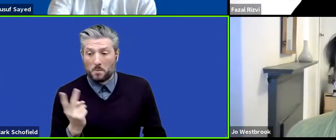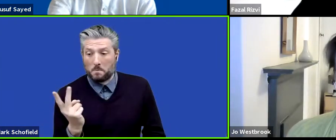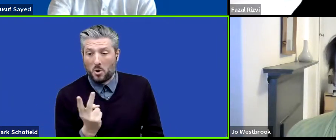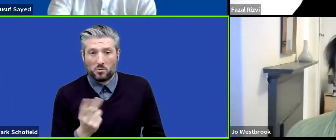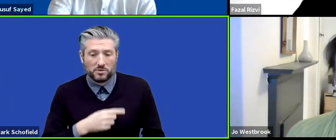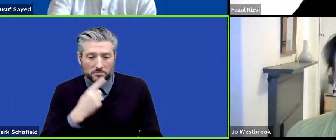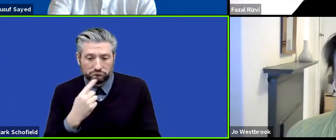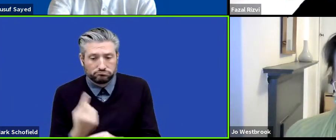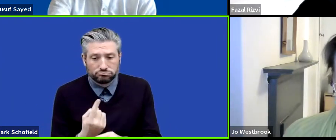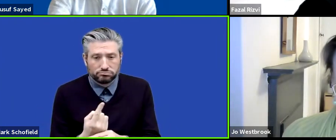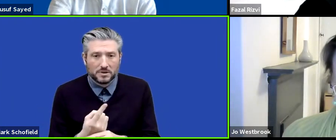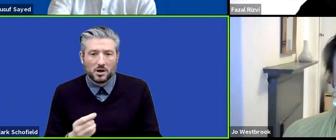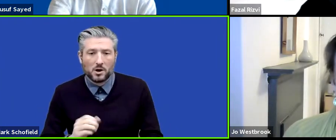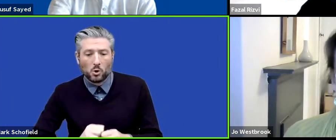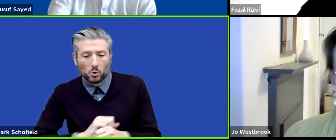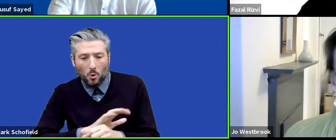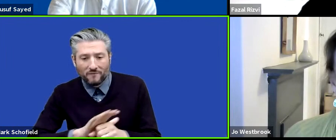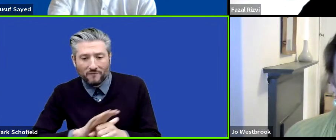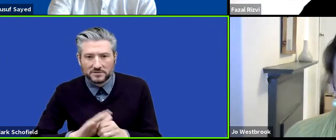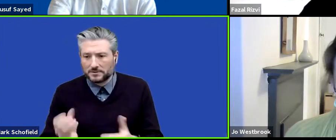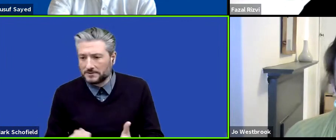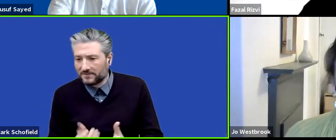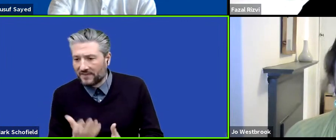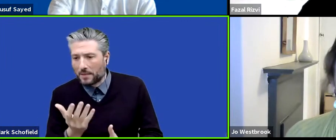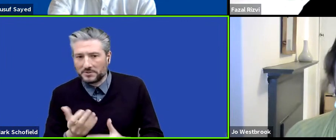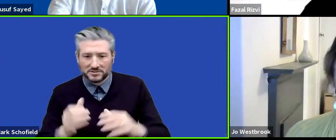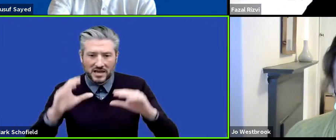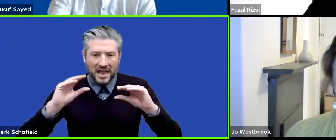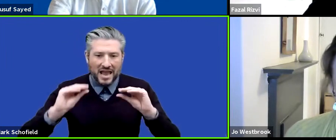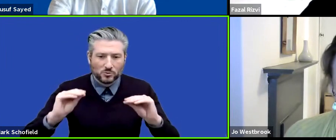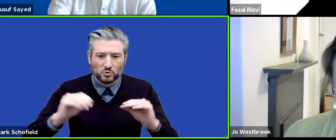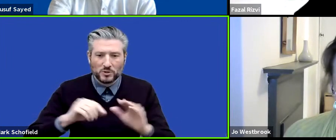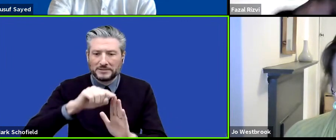development, education policy in the Global South.